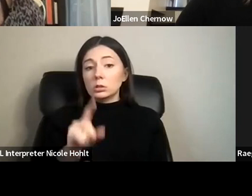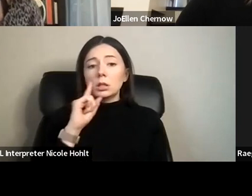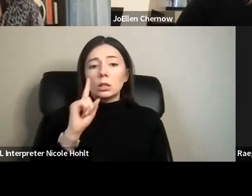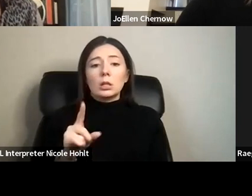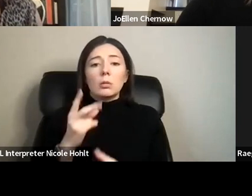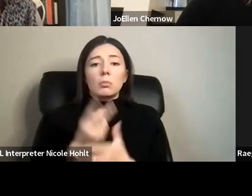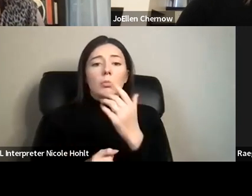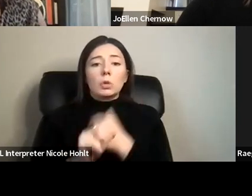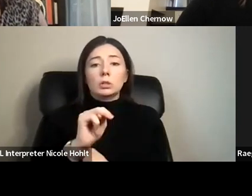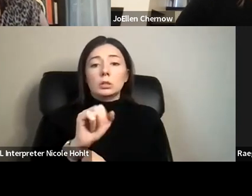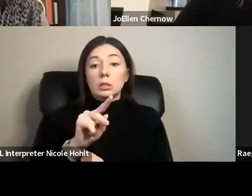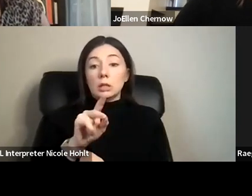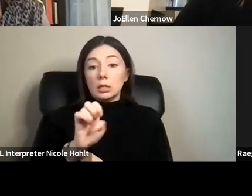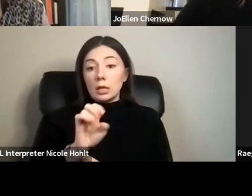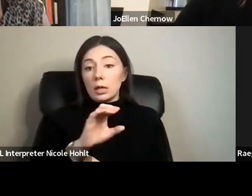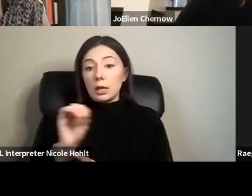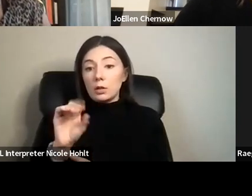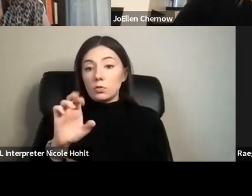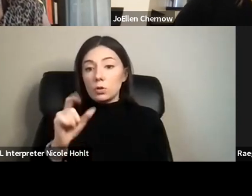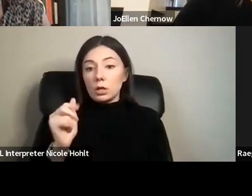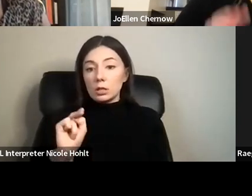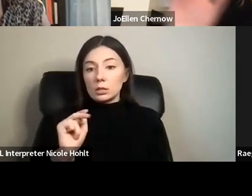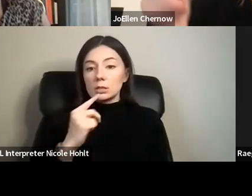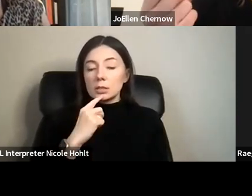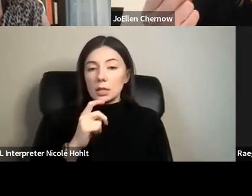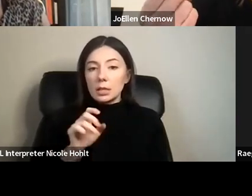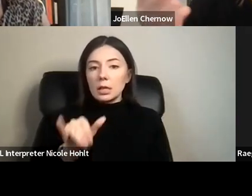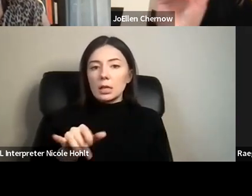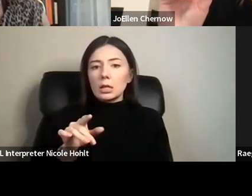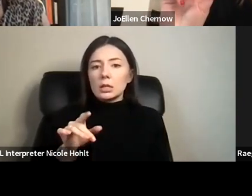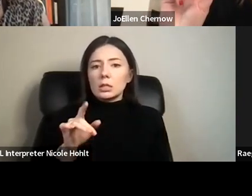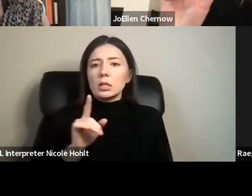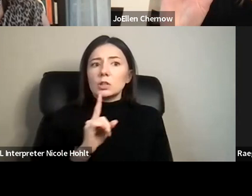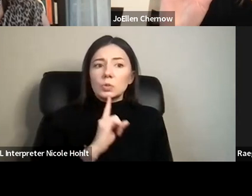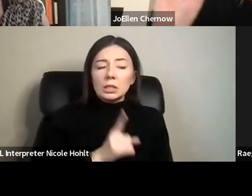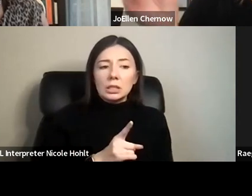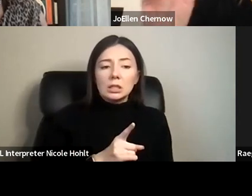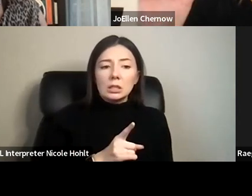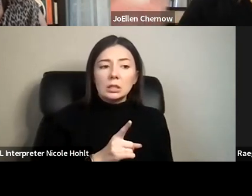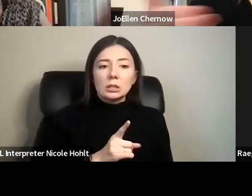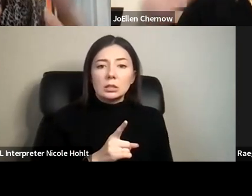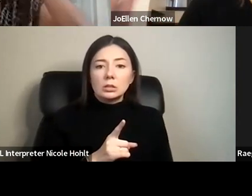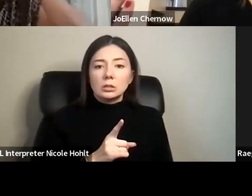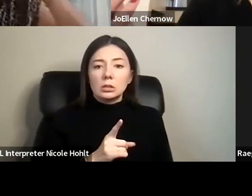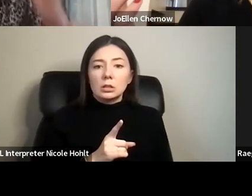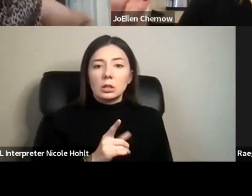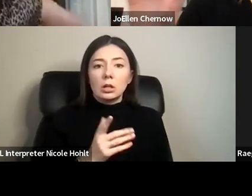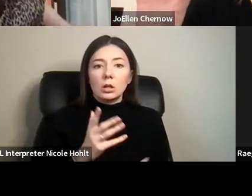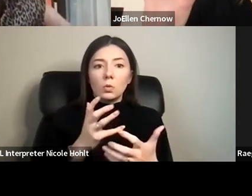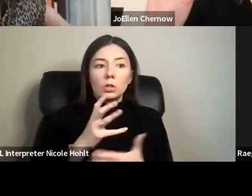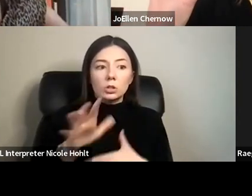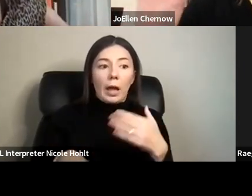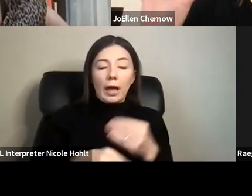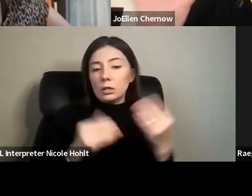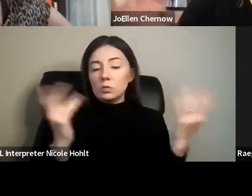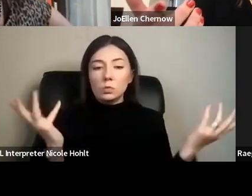Nataki and Raeghn said it. The only thing I'd add is for within your space and within to the folks listening, like